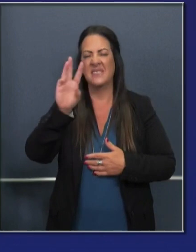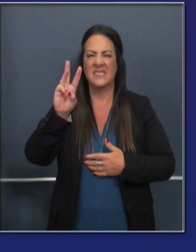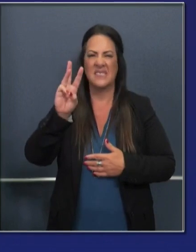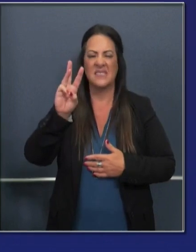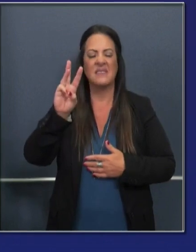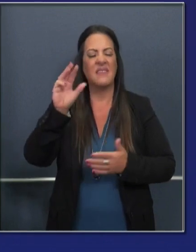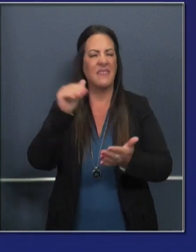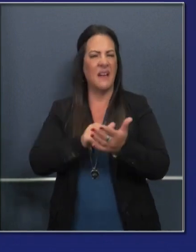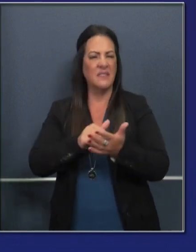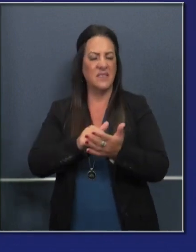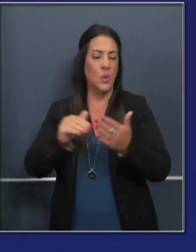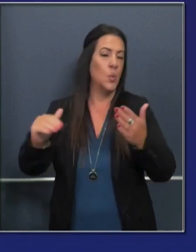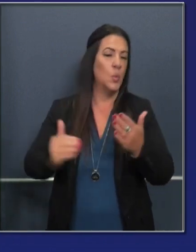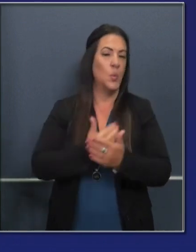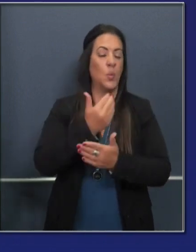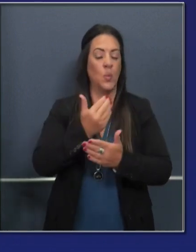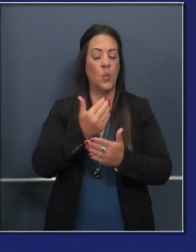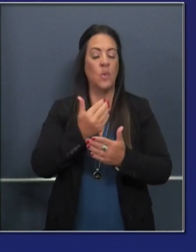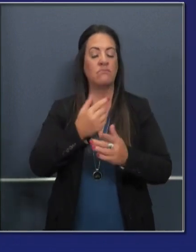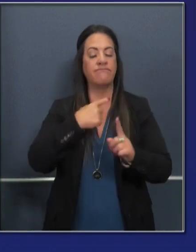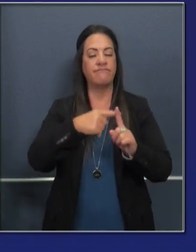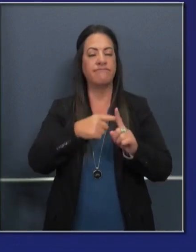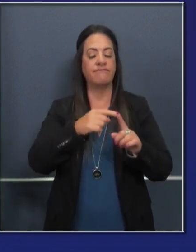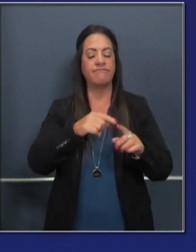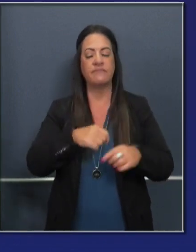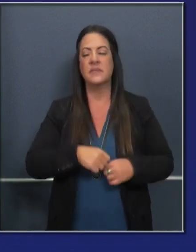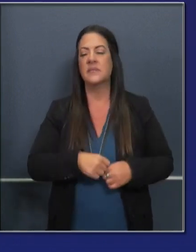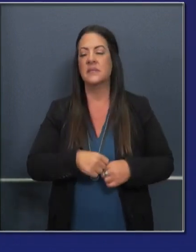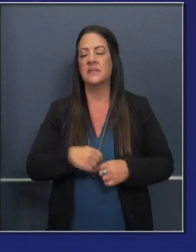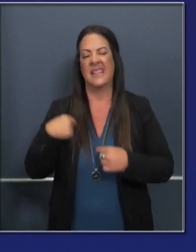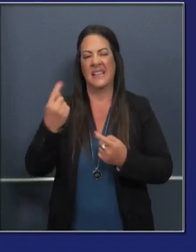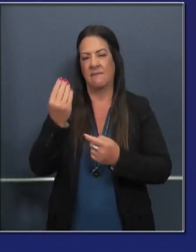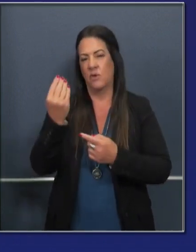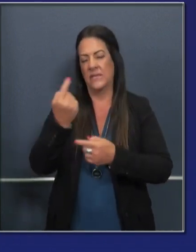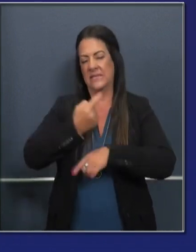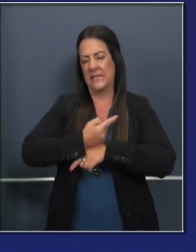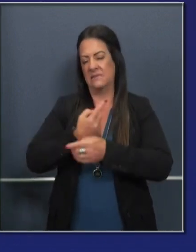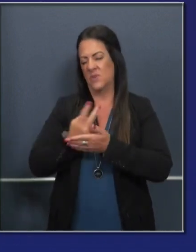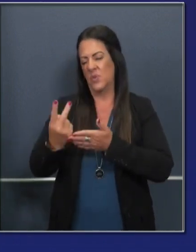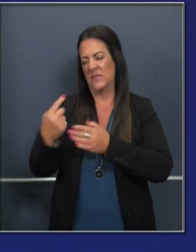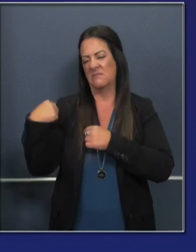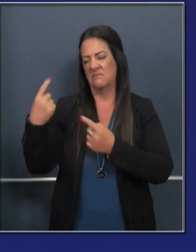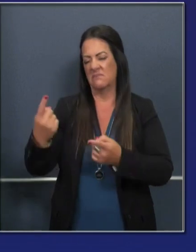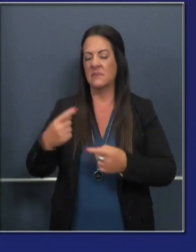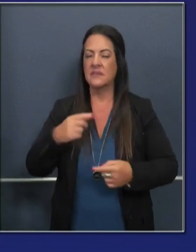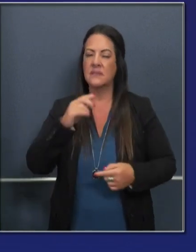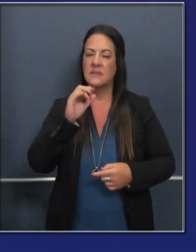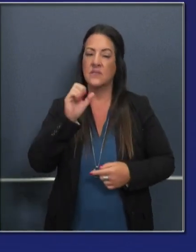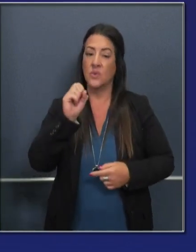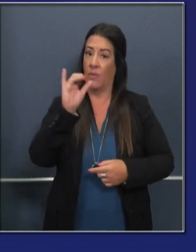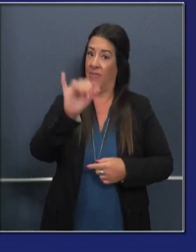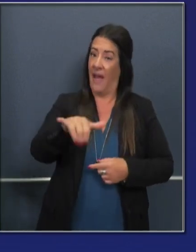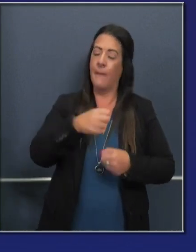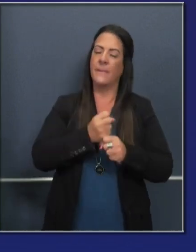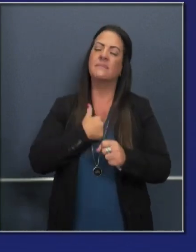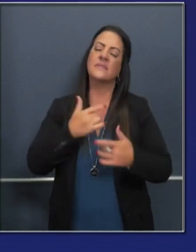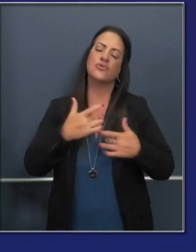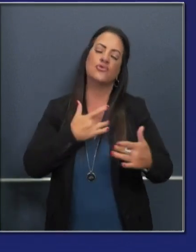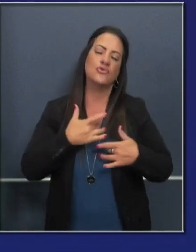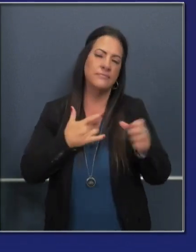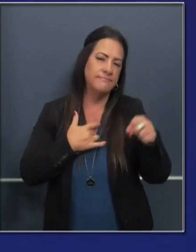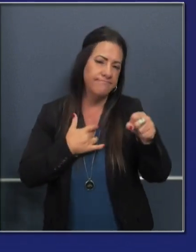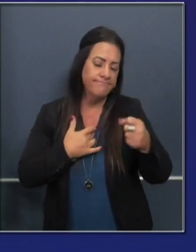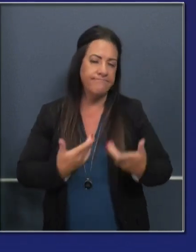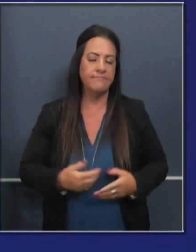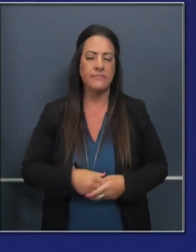in the last 14 days. And so points of obvious and real concern. Accordingly,